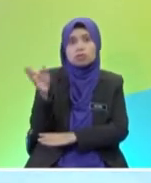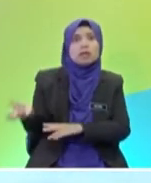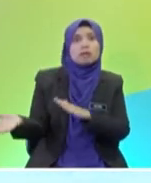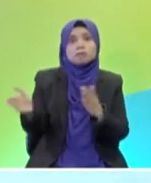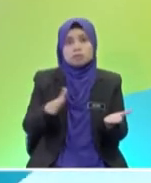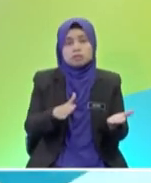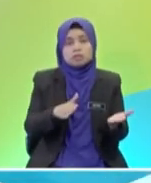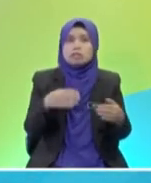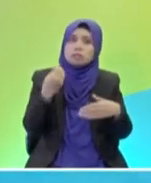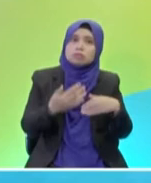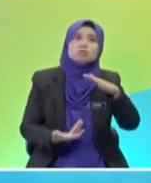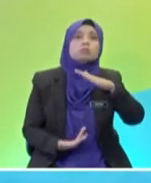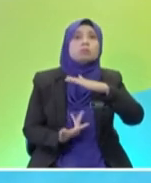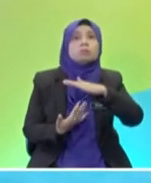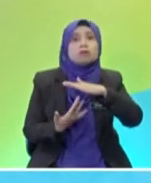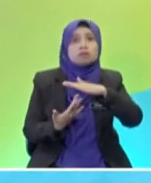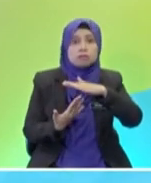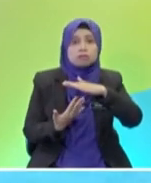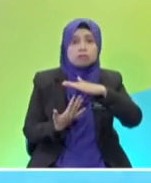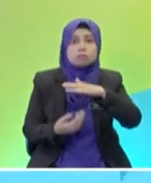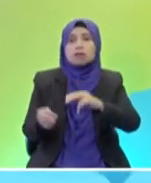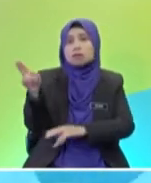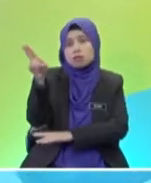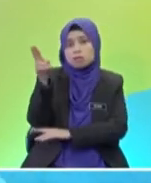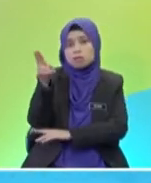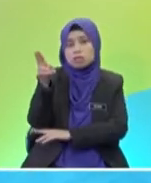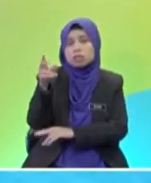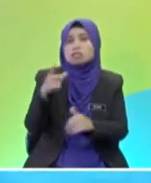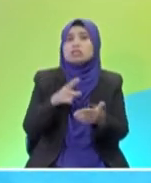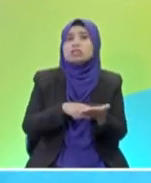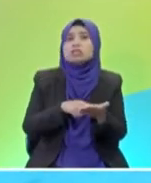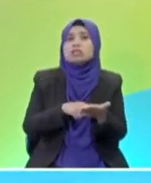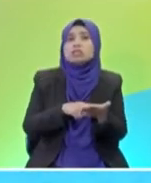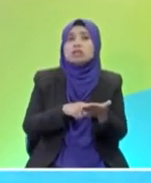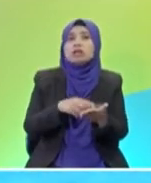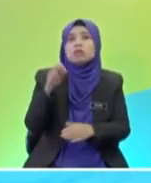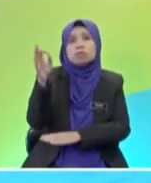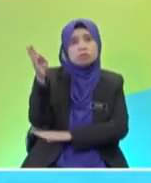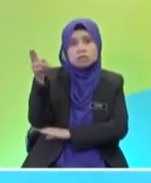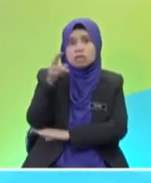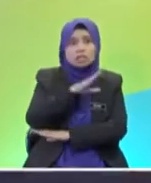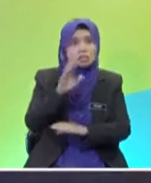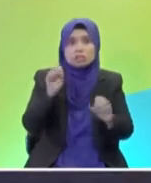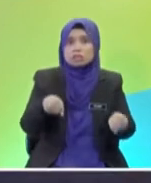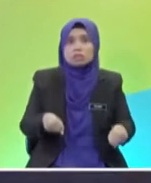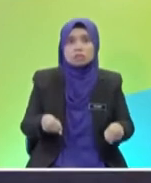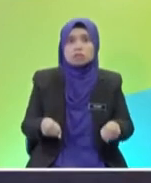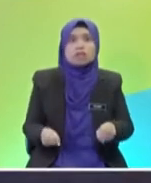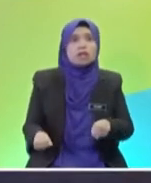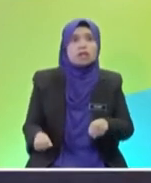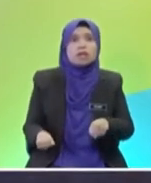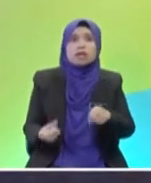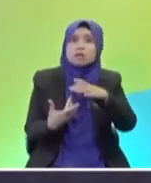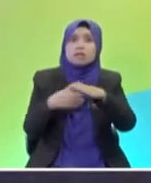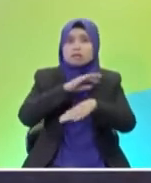burned to make way for planting new crops. Okay, this one, we can say forests not only burn for that, we also say related